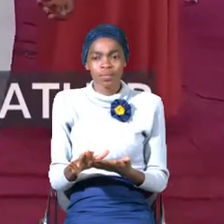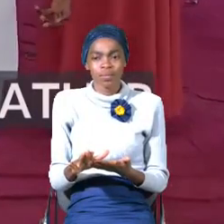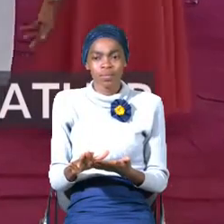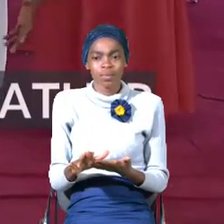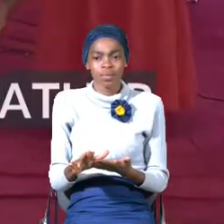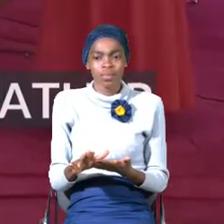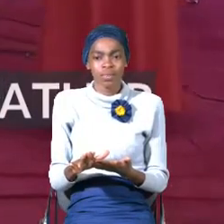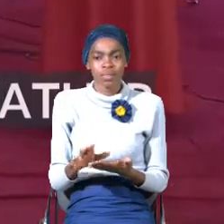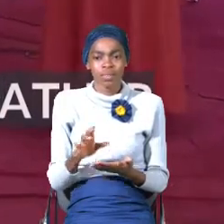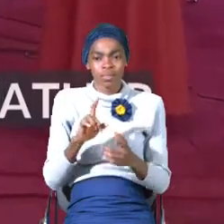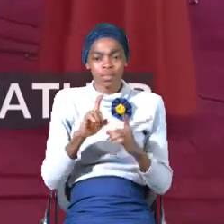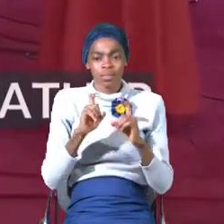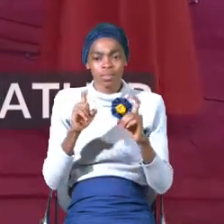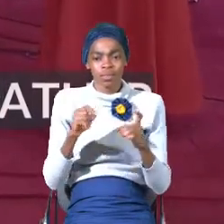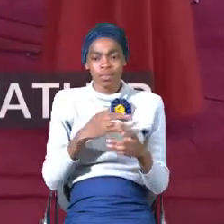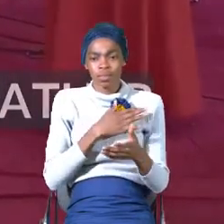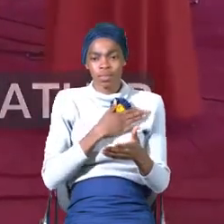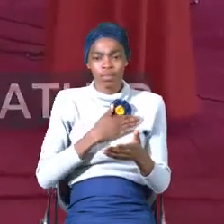tried and true,